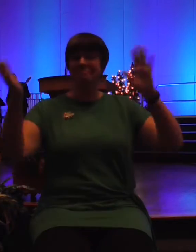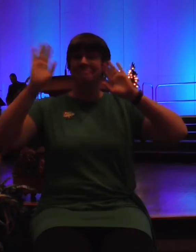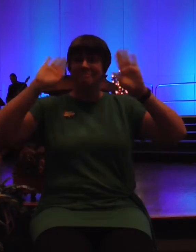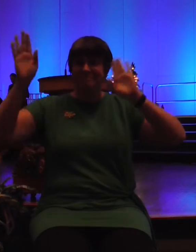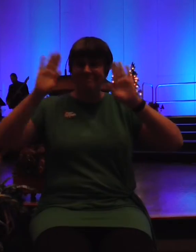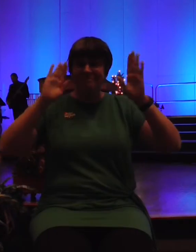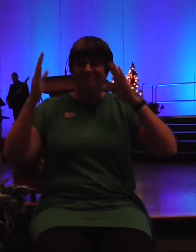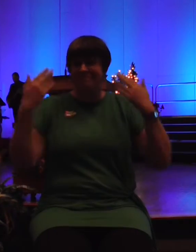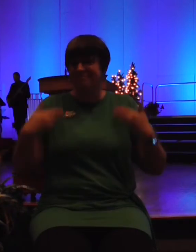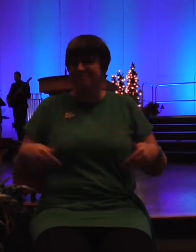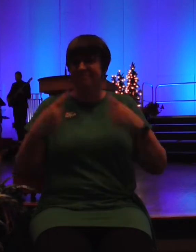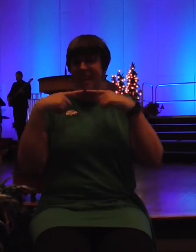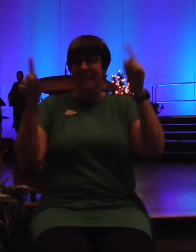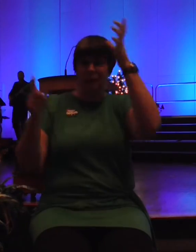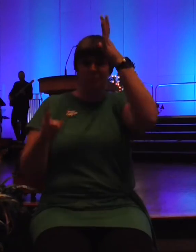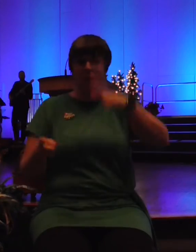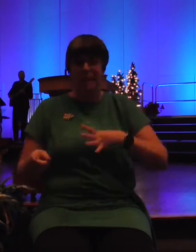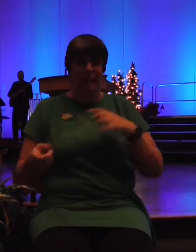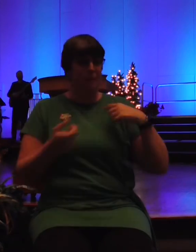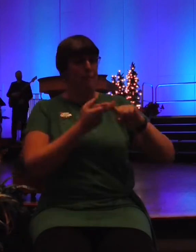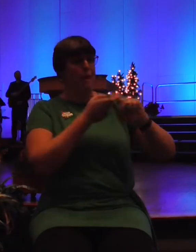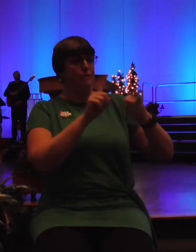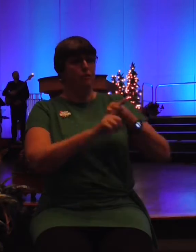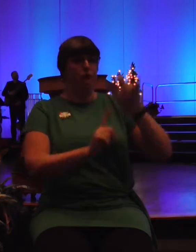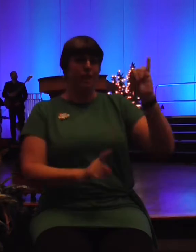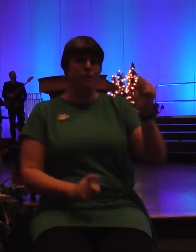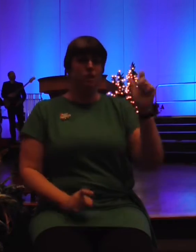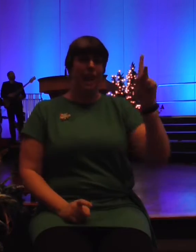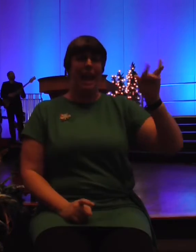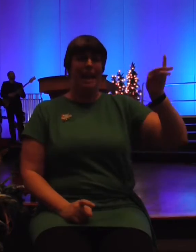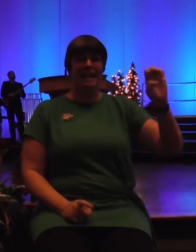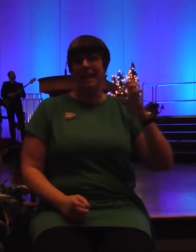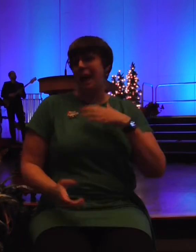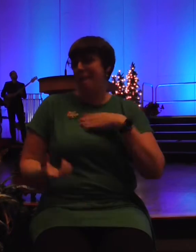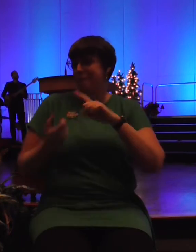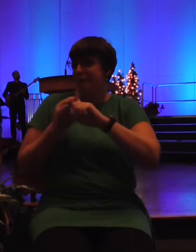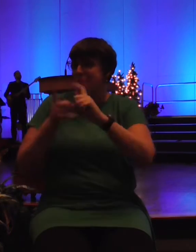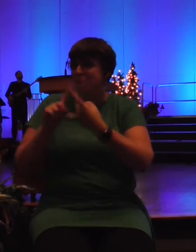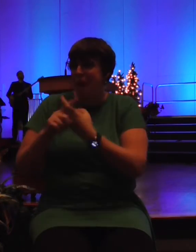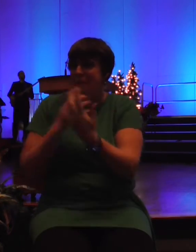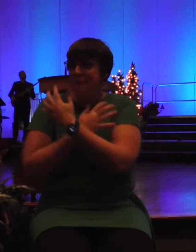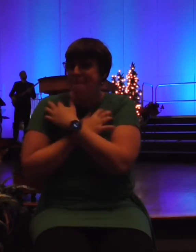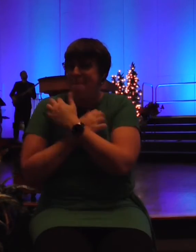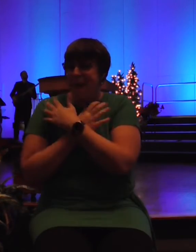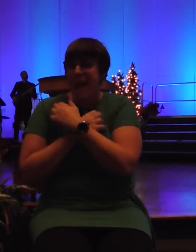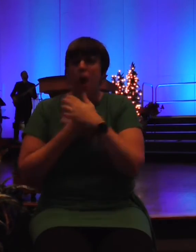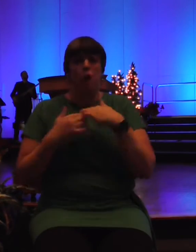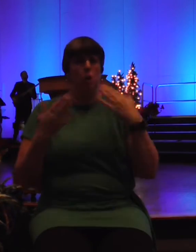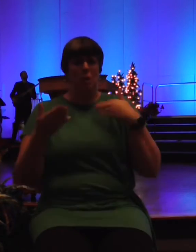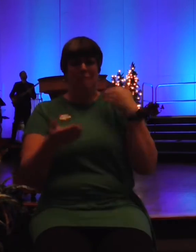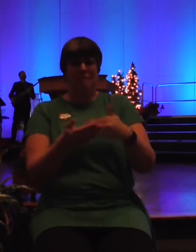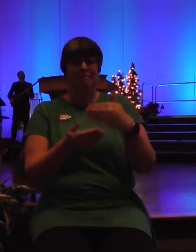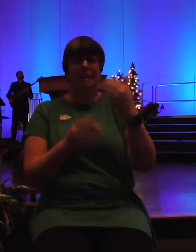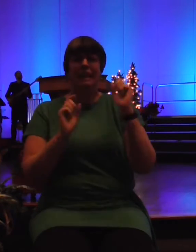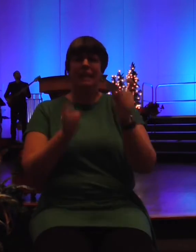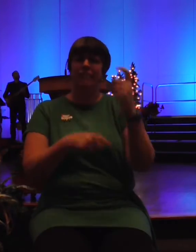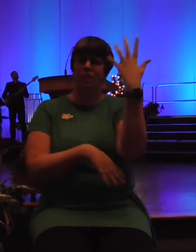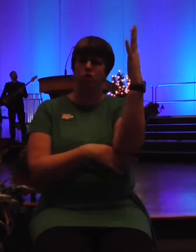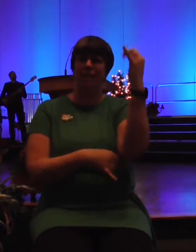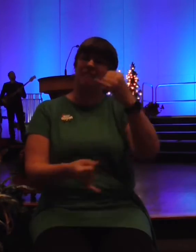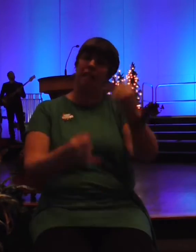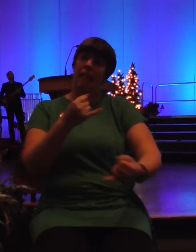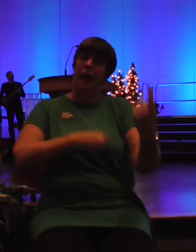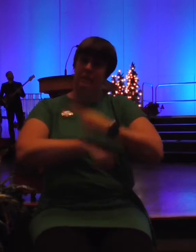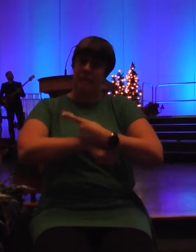Hey everybody, it's the announcement guy, my friend Reverend Jackie, and my friend Boo Boo Bear, and we're out by the Giving Tree right now. Today's the last day to pick up a